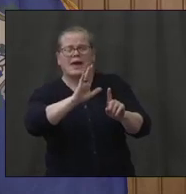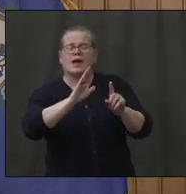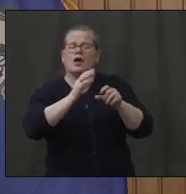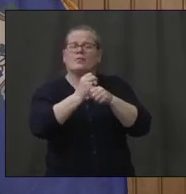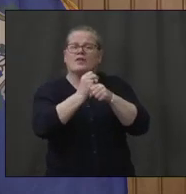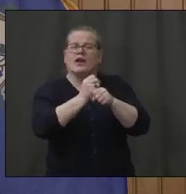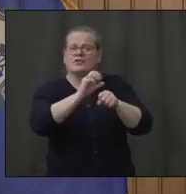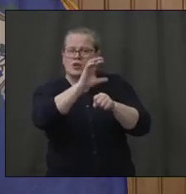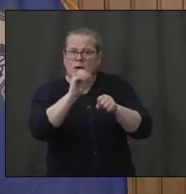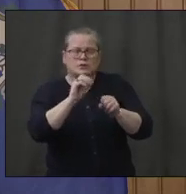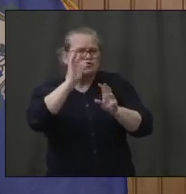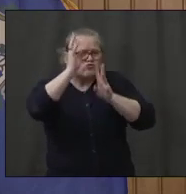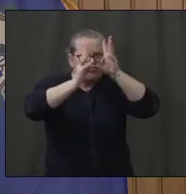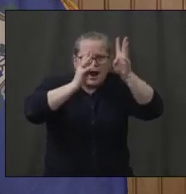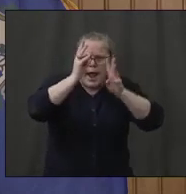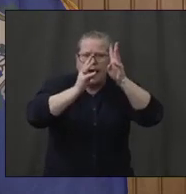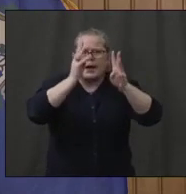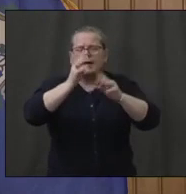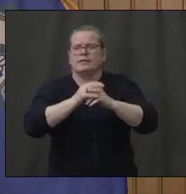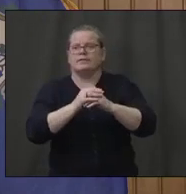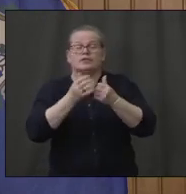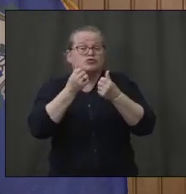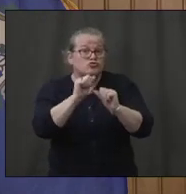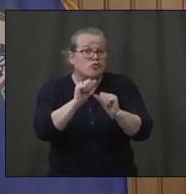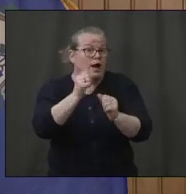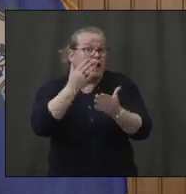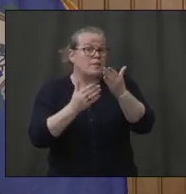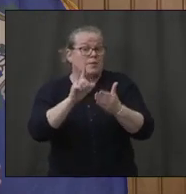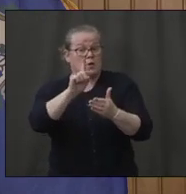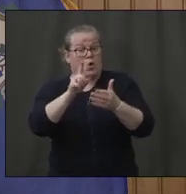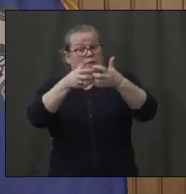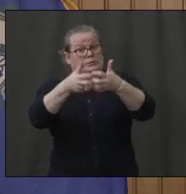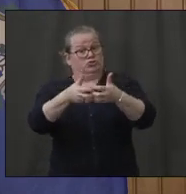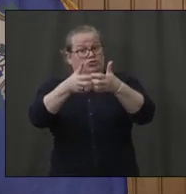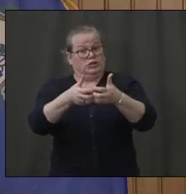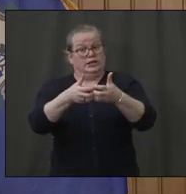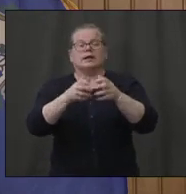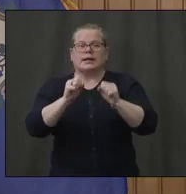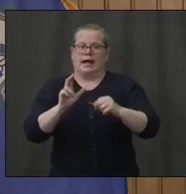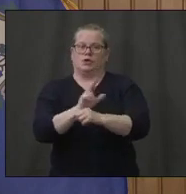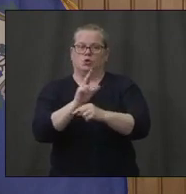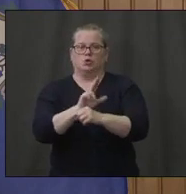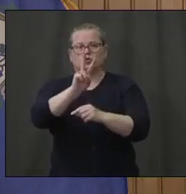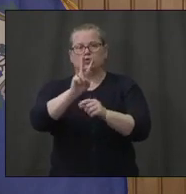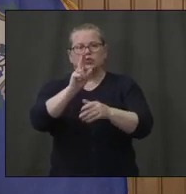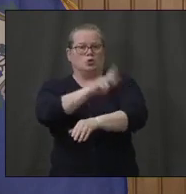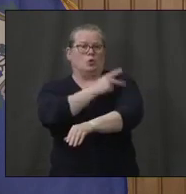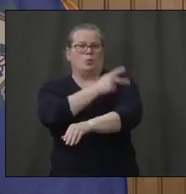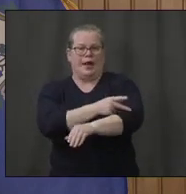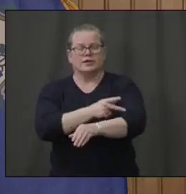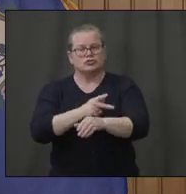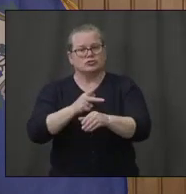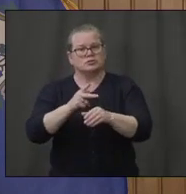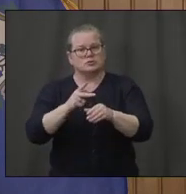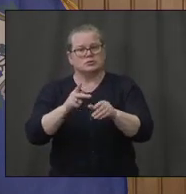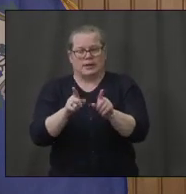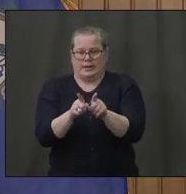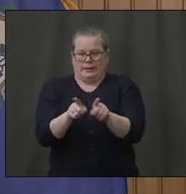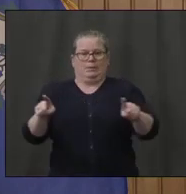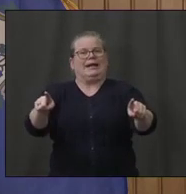of see how we can get multiple use out of one ventilator, say being able to serve 2 patients of a